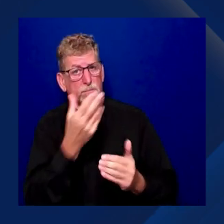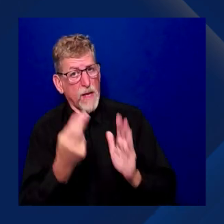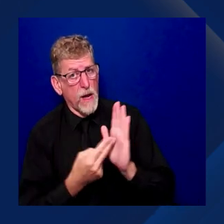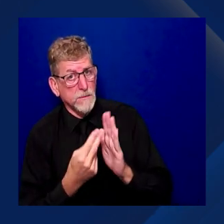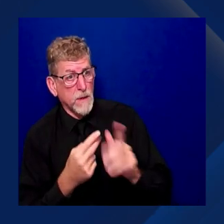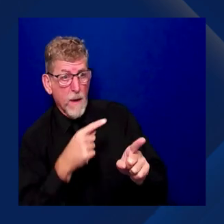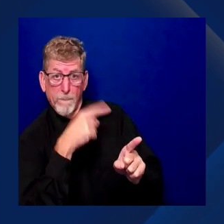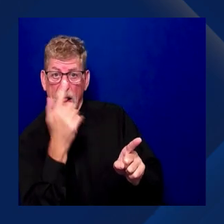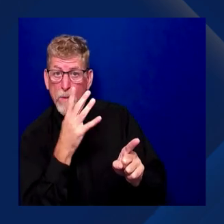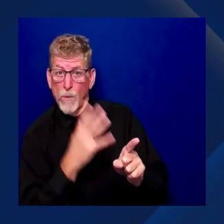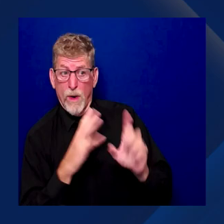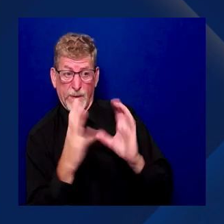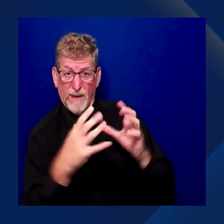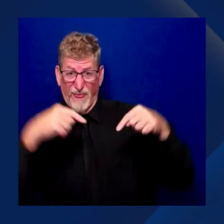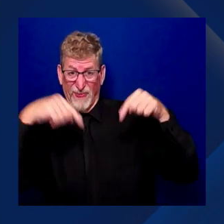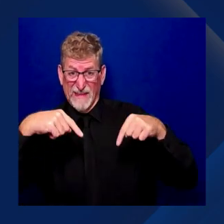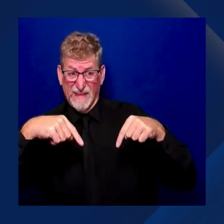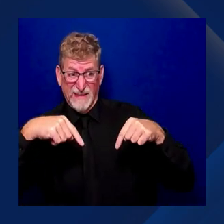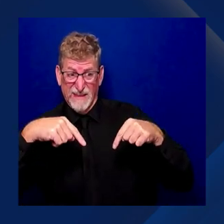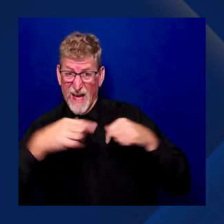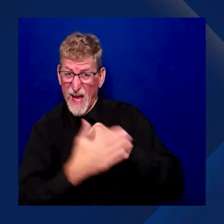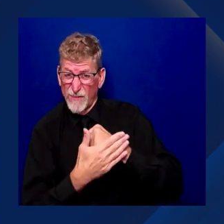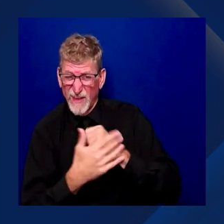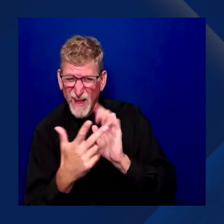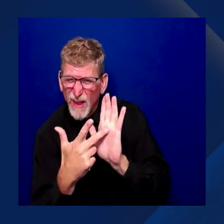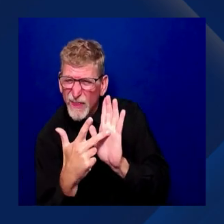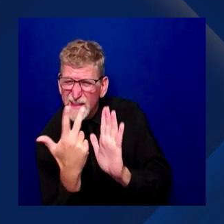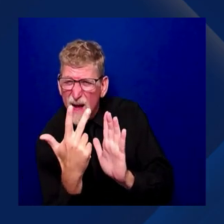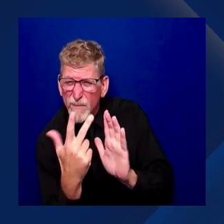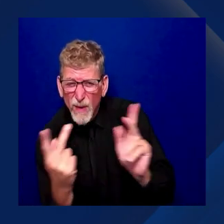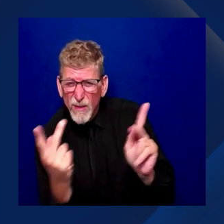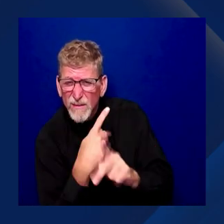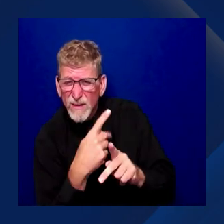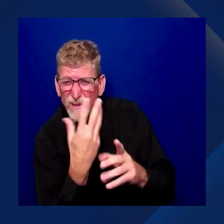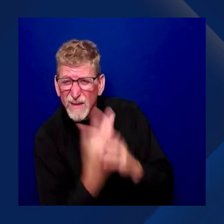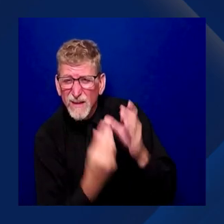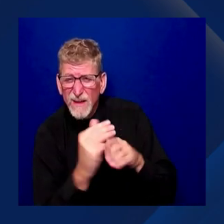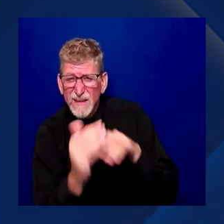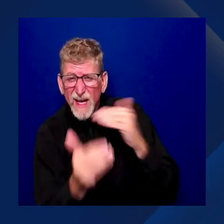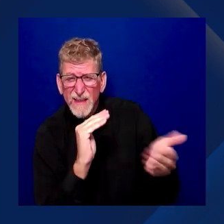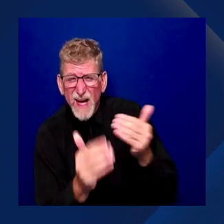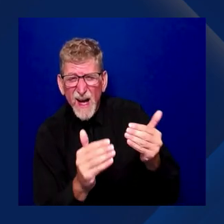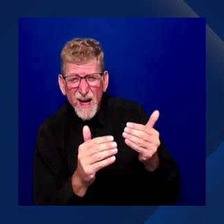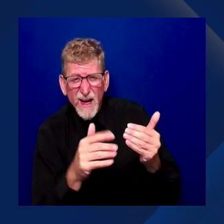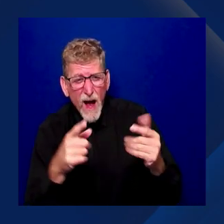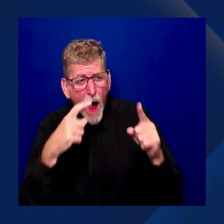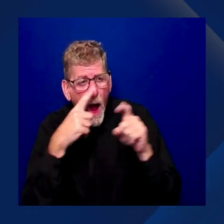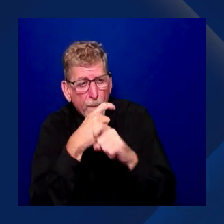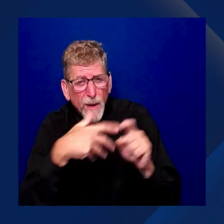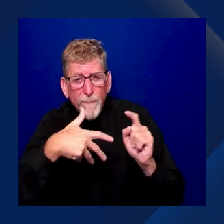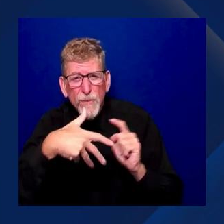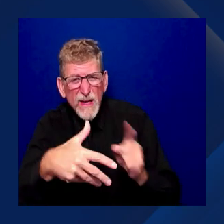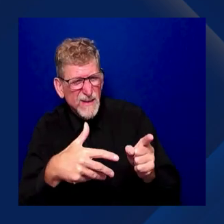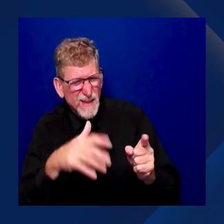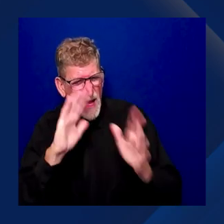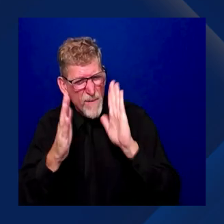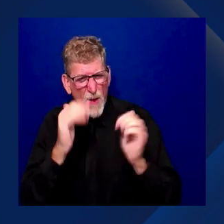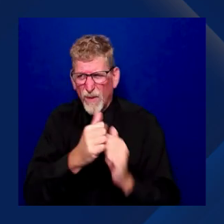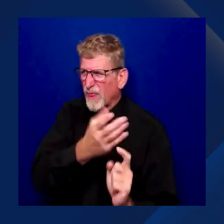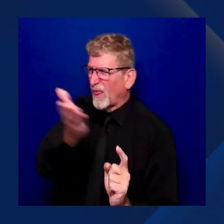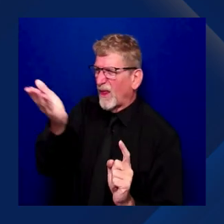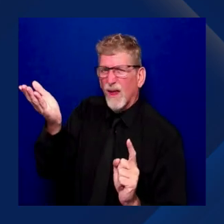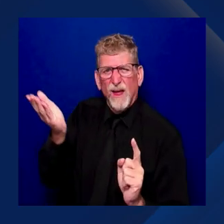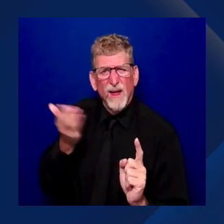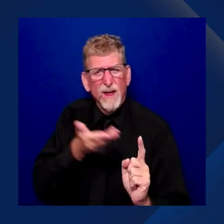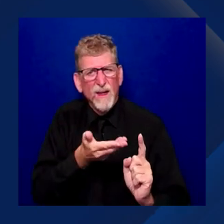from complications during pregnancy. It is long past time that we give serious attention to this crisis. We